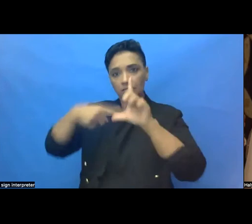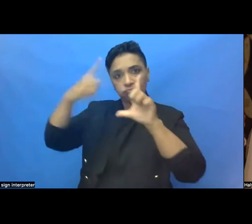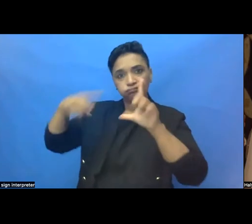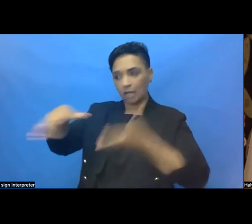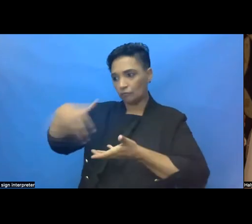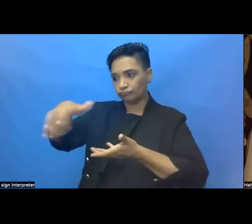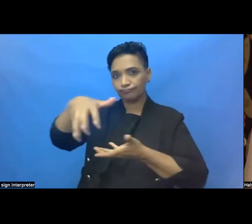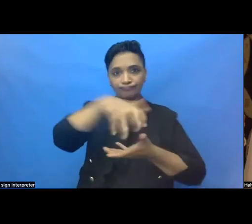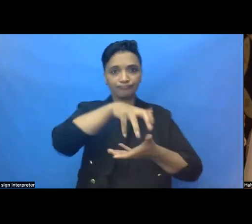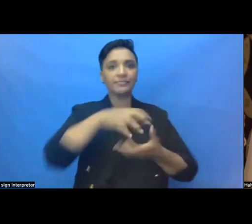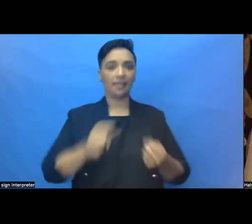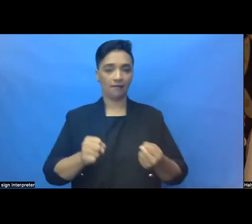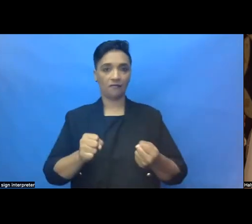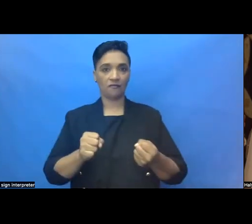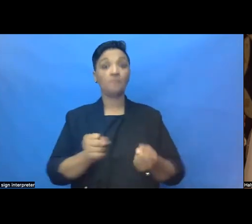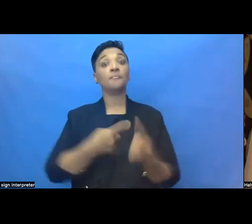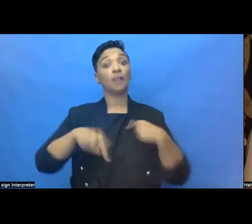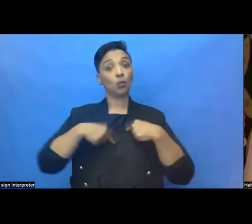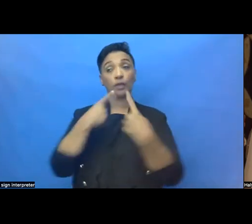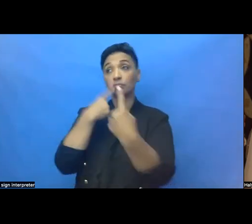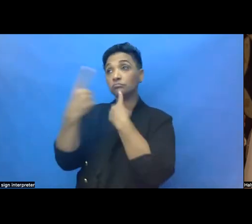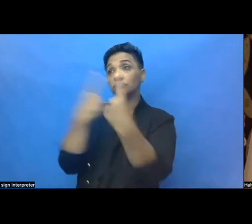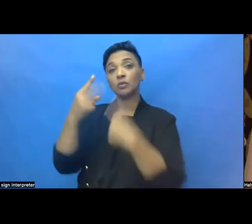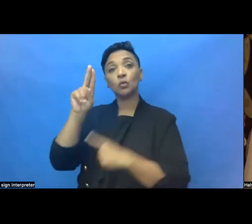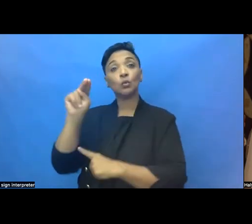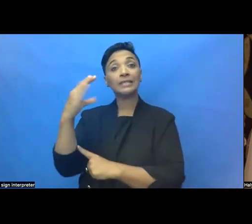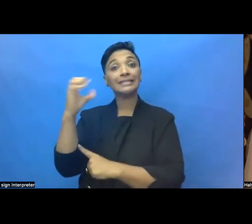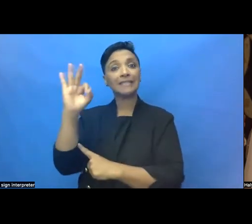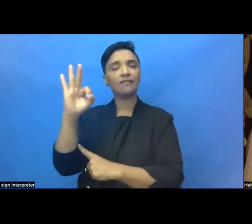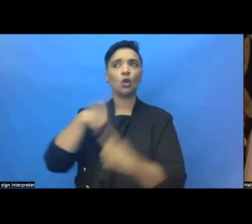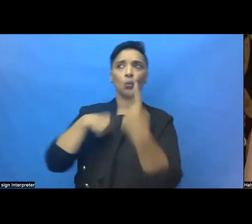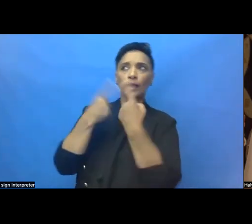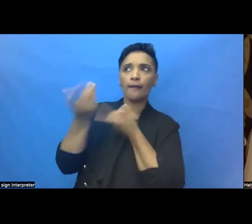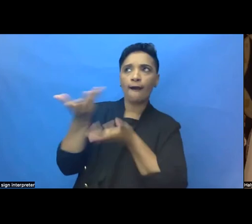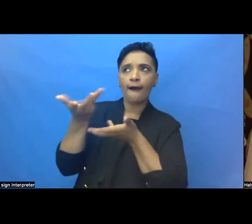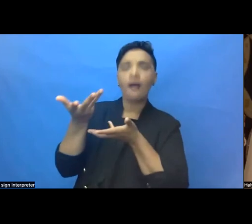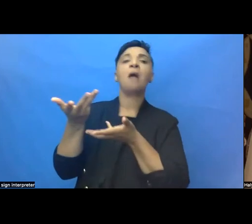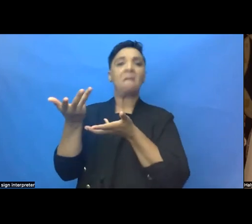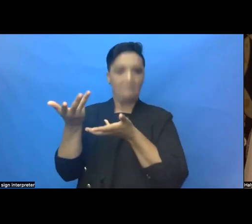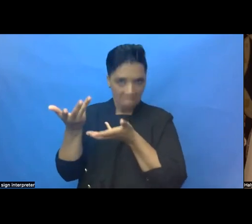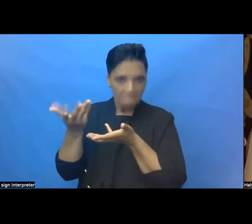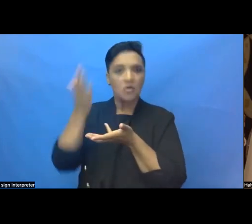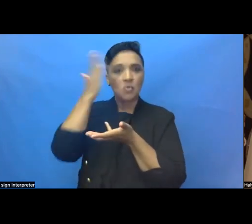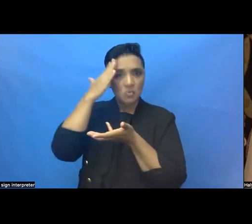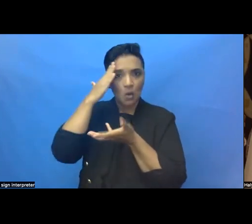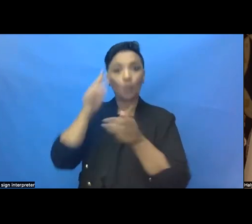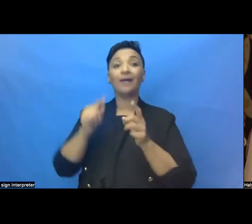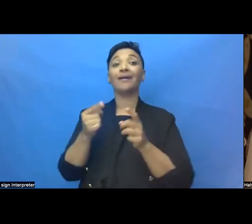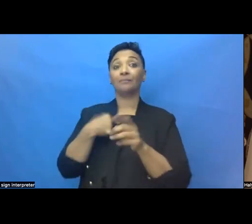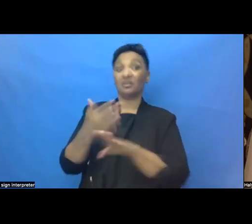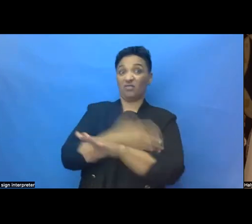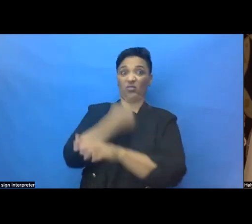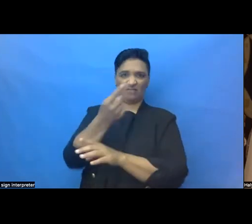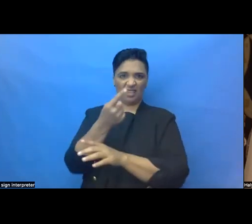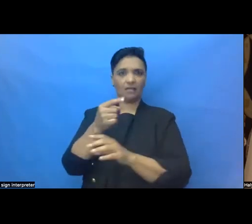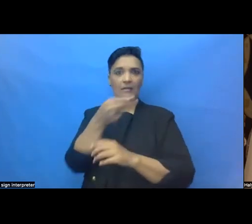our conversation with UNICEF, we made a conclusion that these very institutions that I was mentioning earlier, those